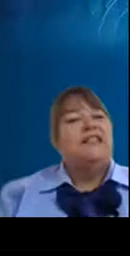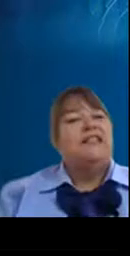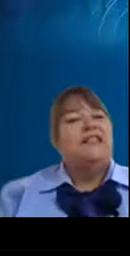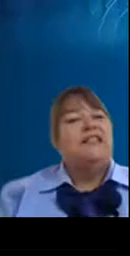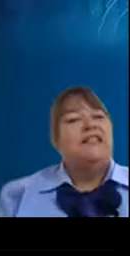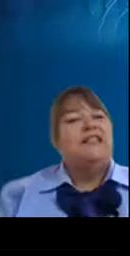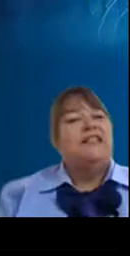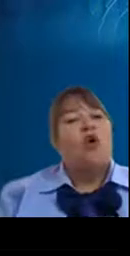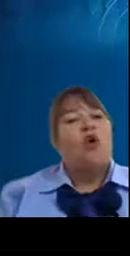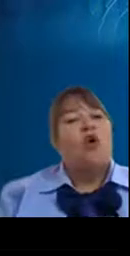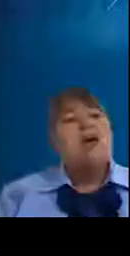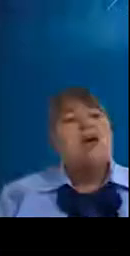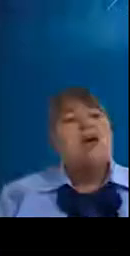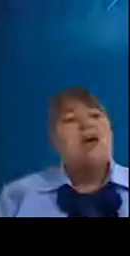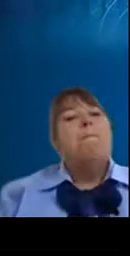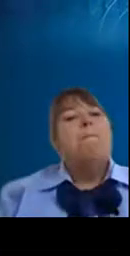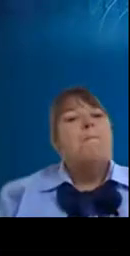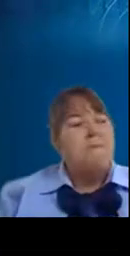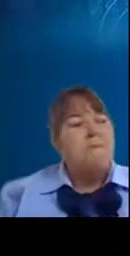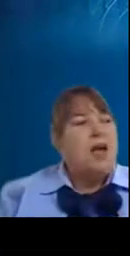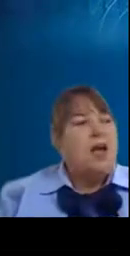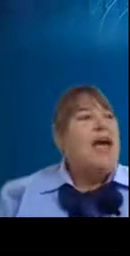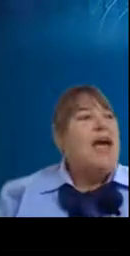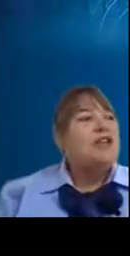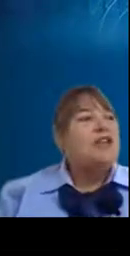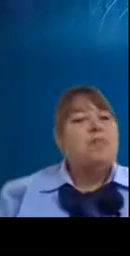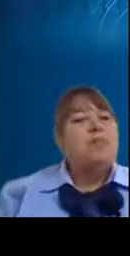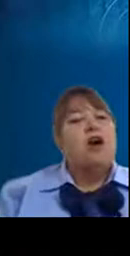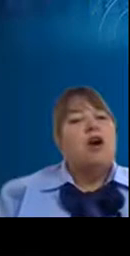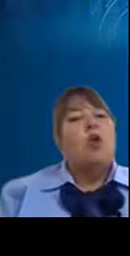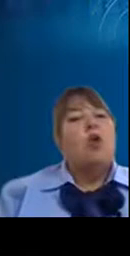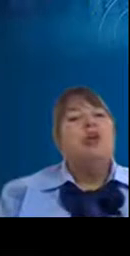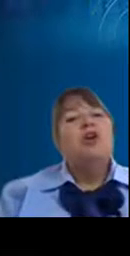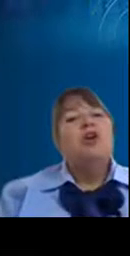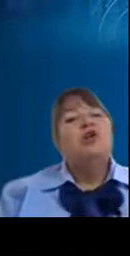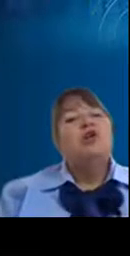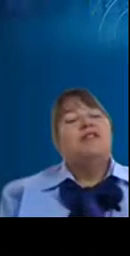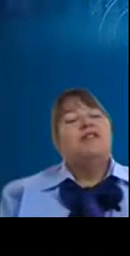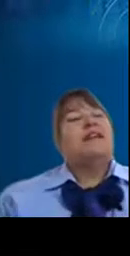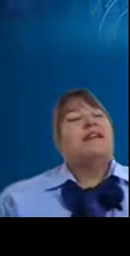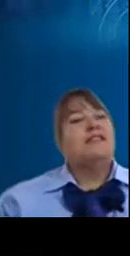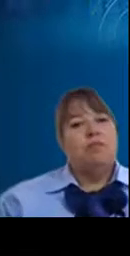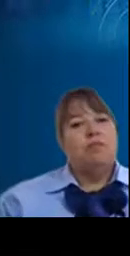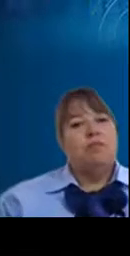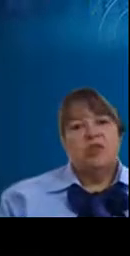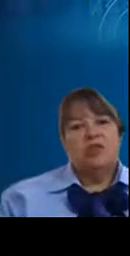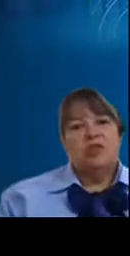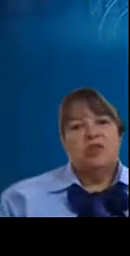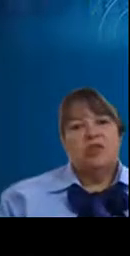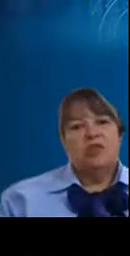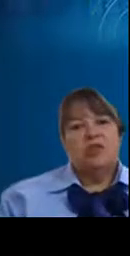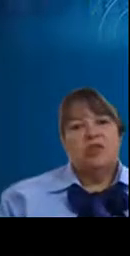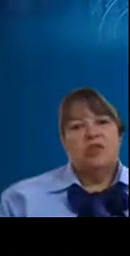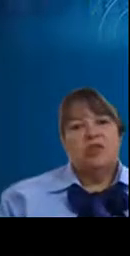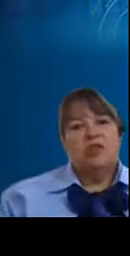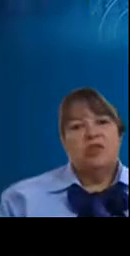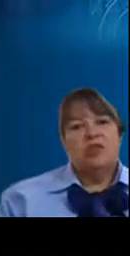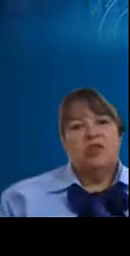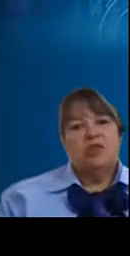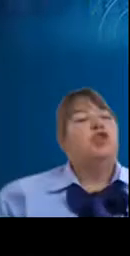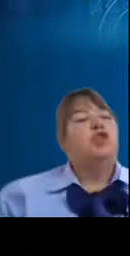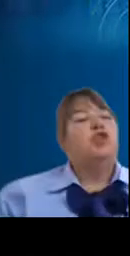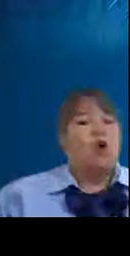This taxable income will then be taxed in the hands of the member, and this will be according to the tax tables that you will